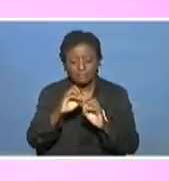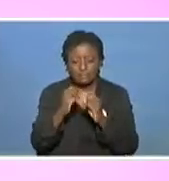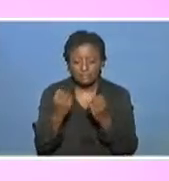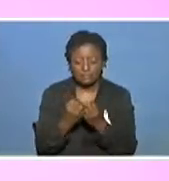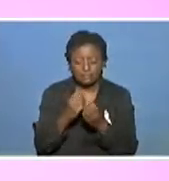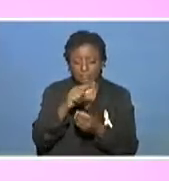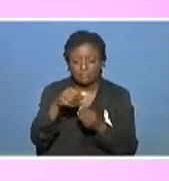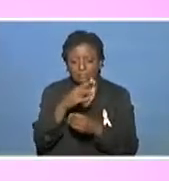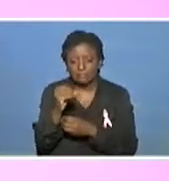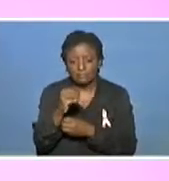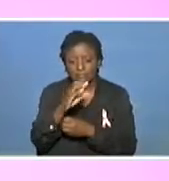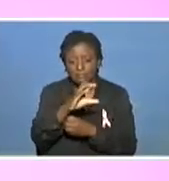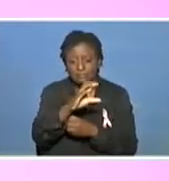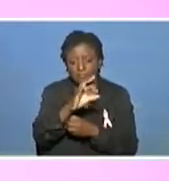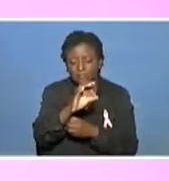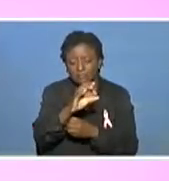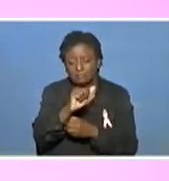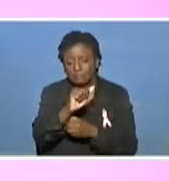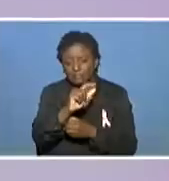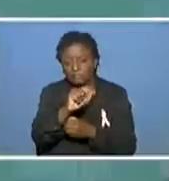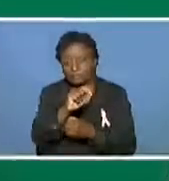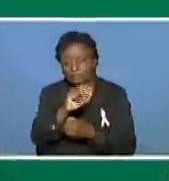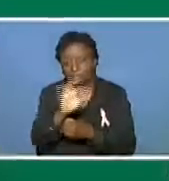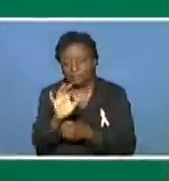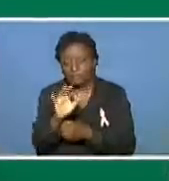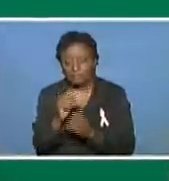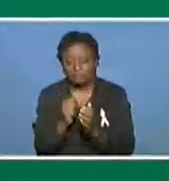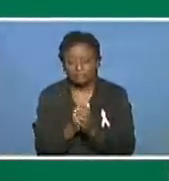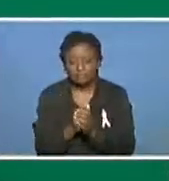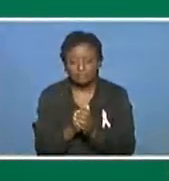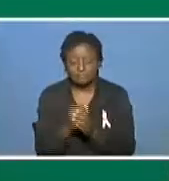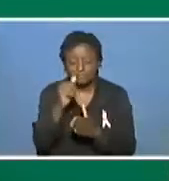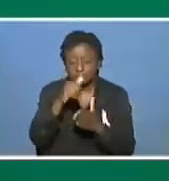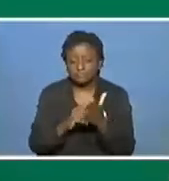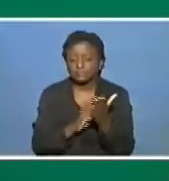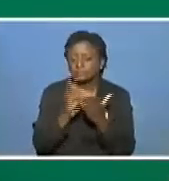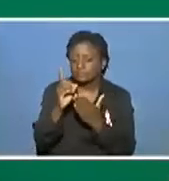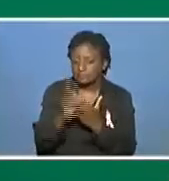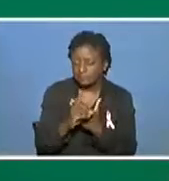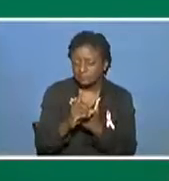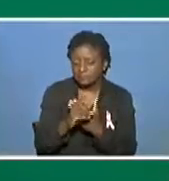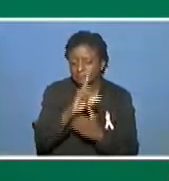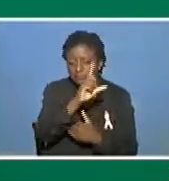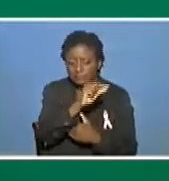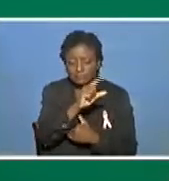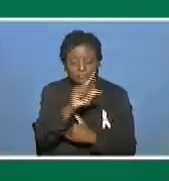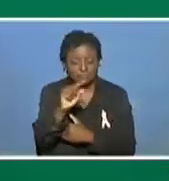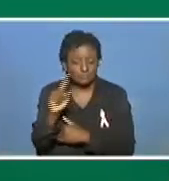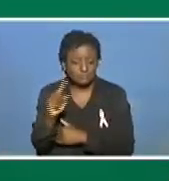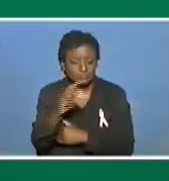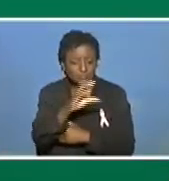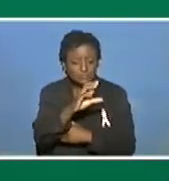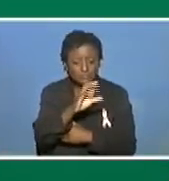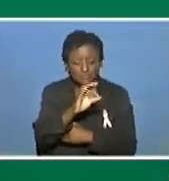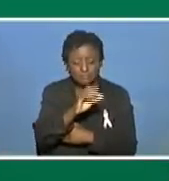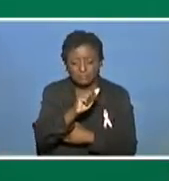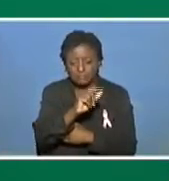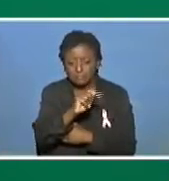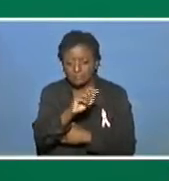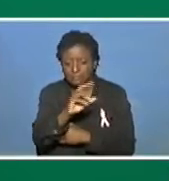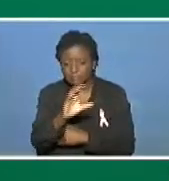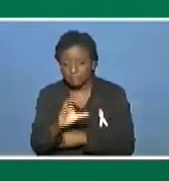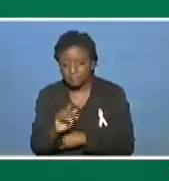among them the CFATF. December 2021, the CFATF